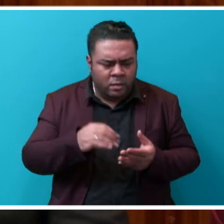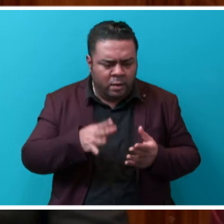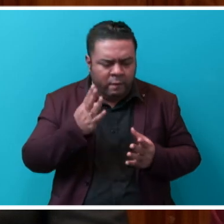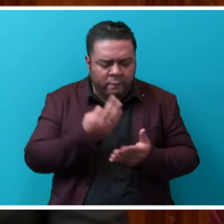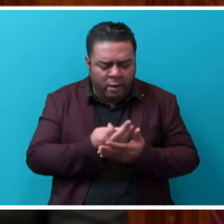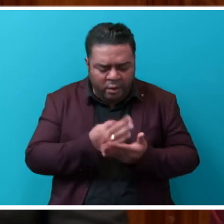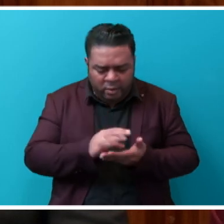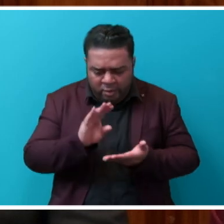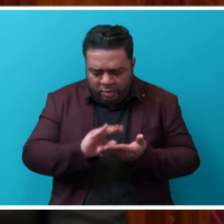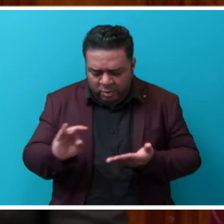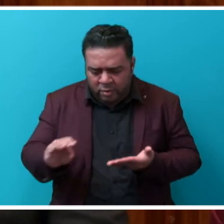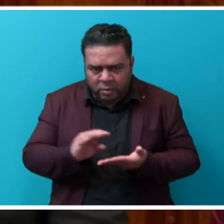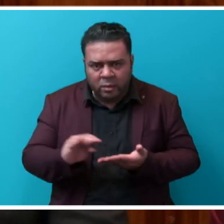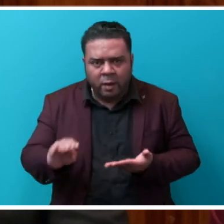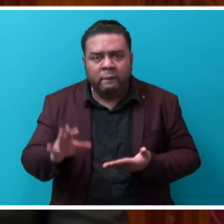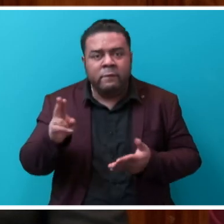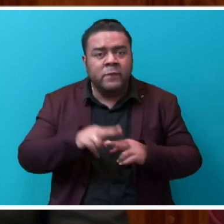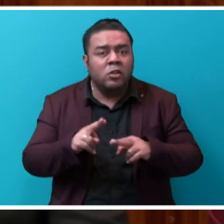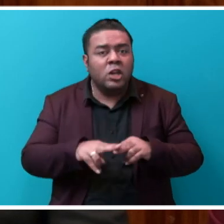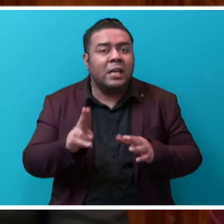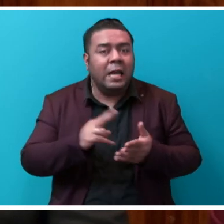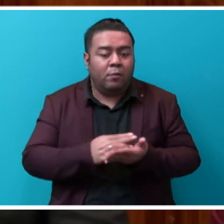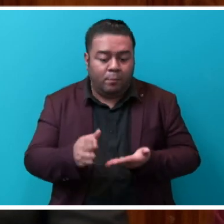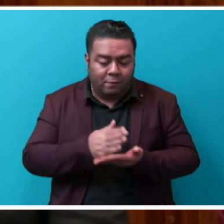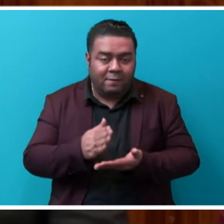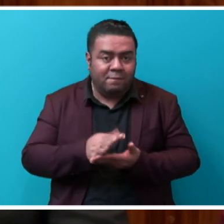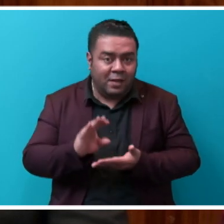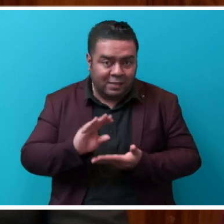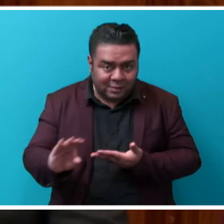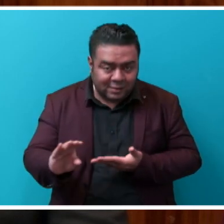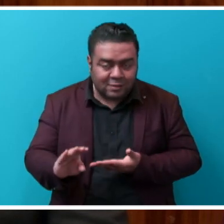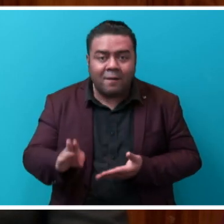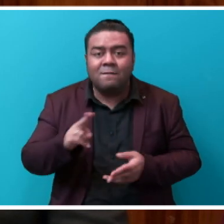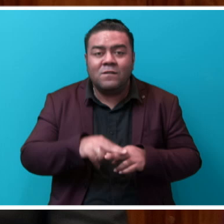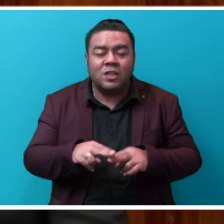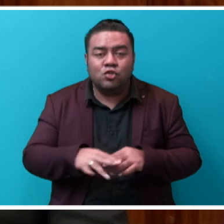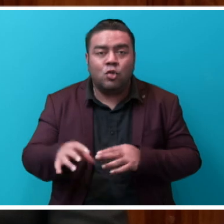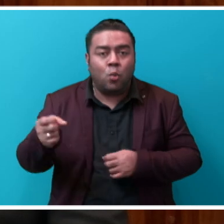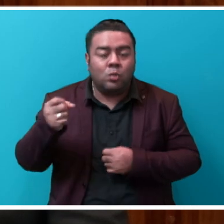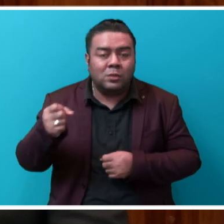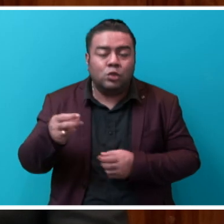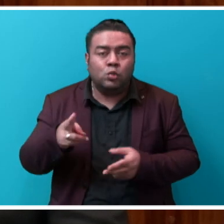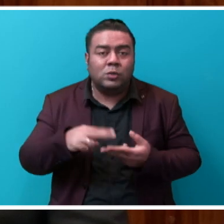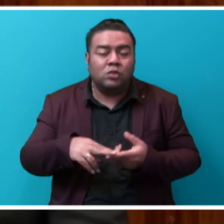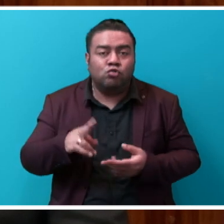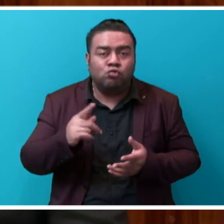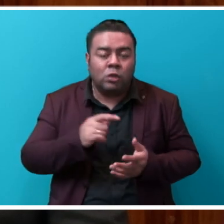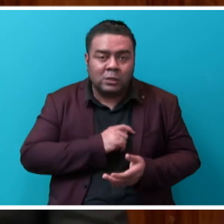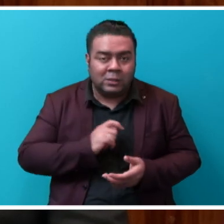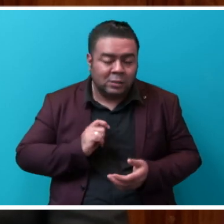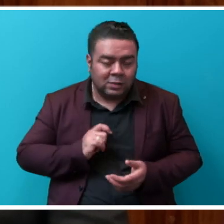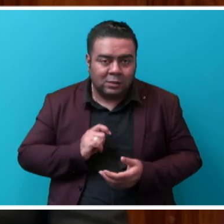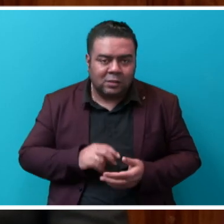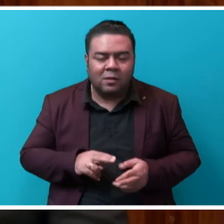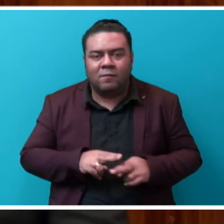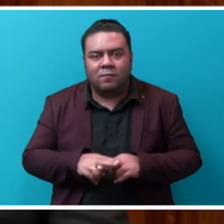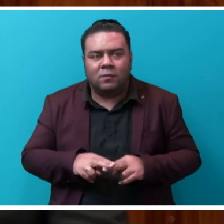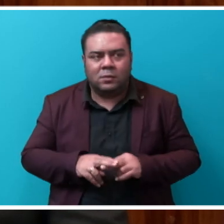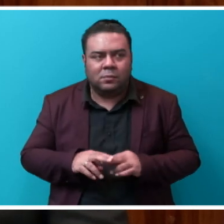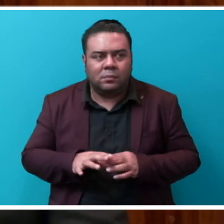institutions, namely the Fiji National Provident Fund, Fijian Holdings Unit Trust, Fijian Holdings Stockbroking